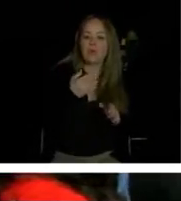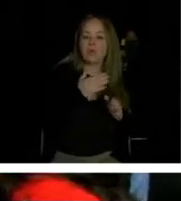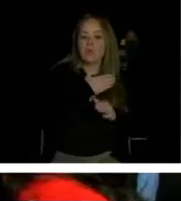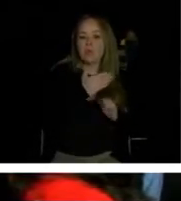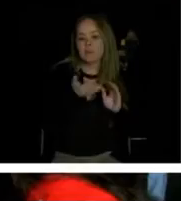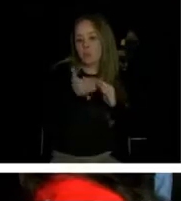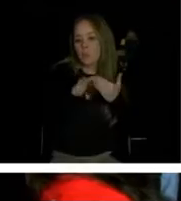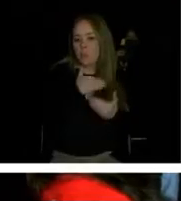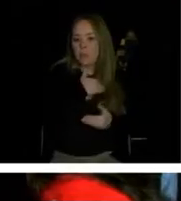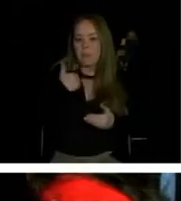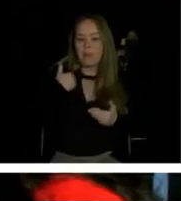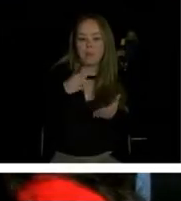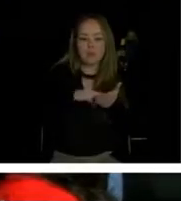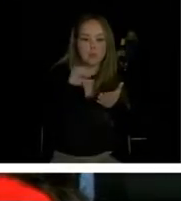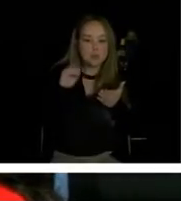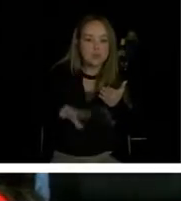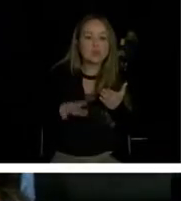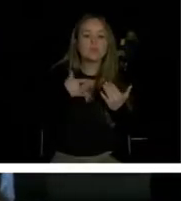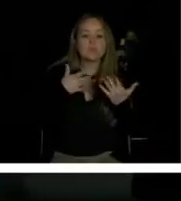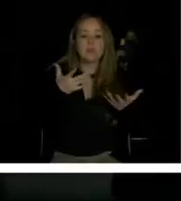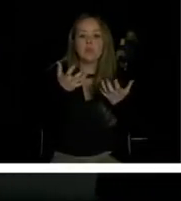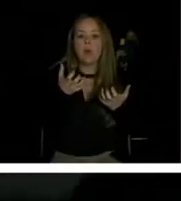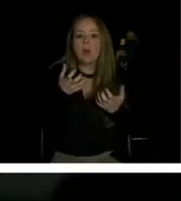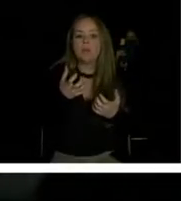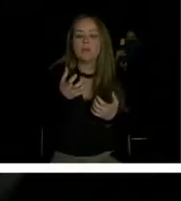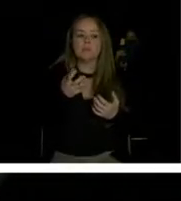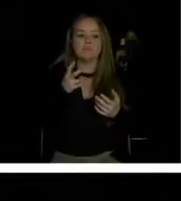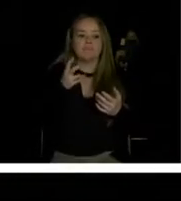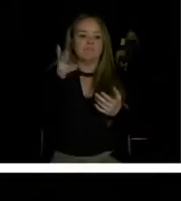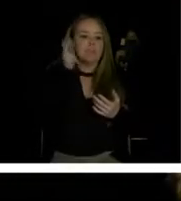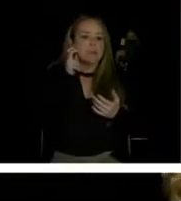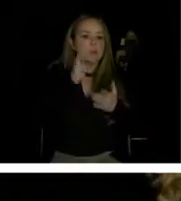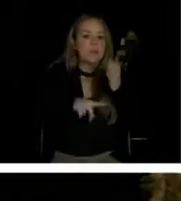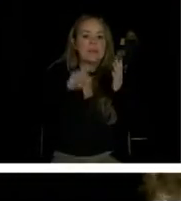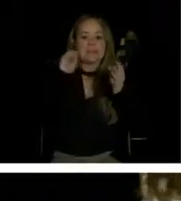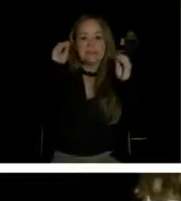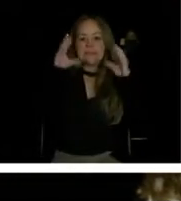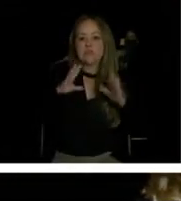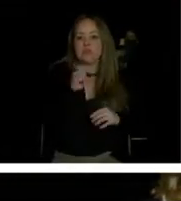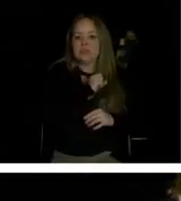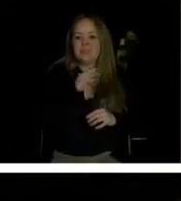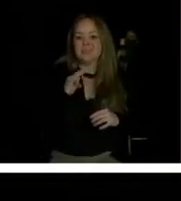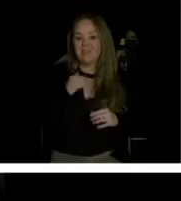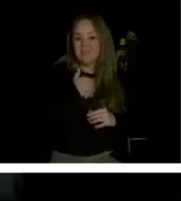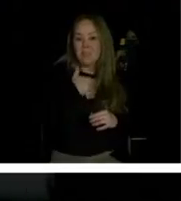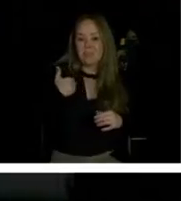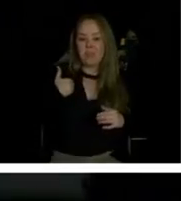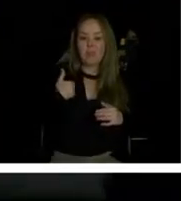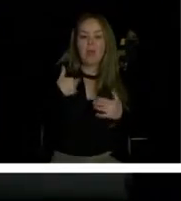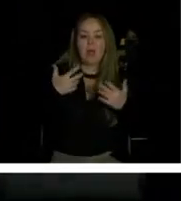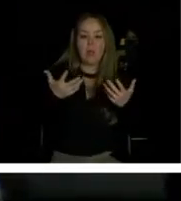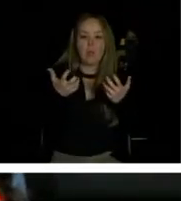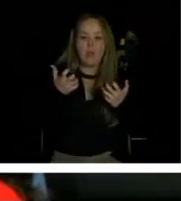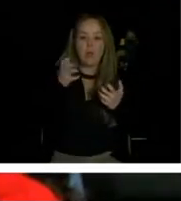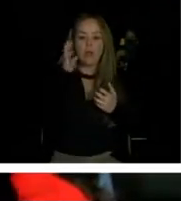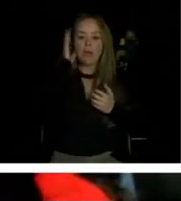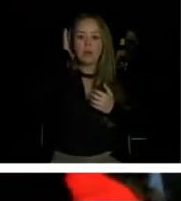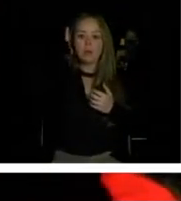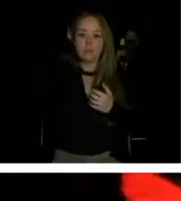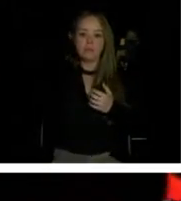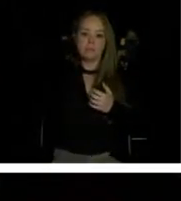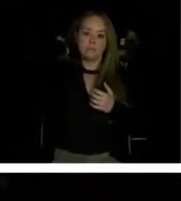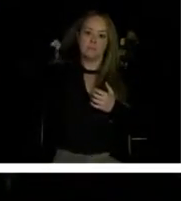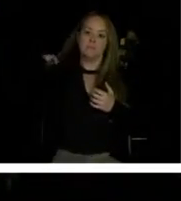the voices of students, I want the voices of teachers and staff members, and I want the voices